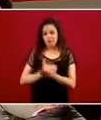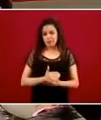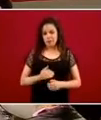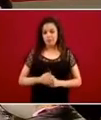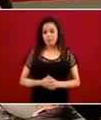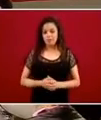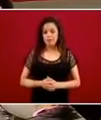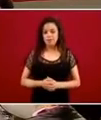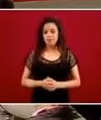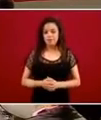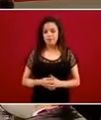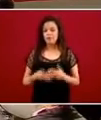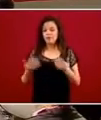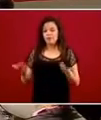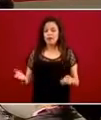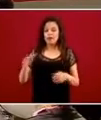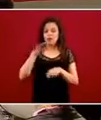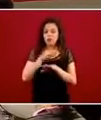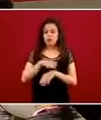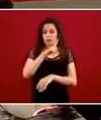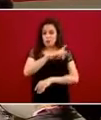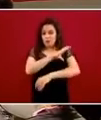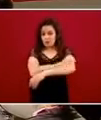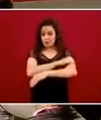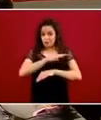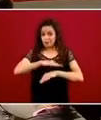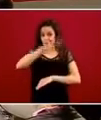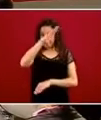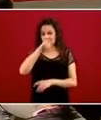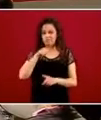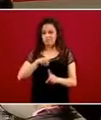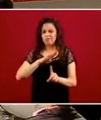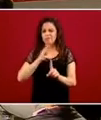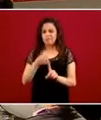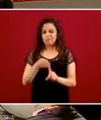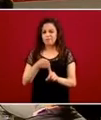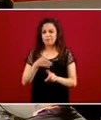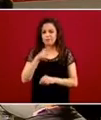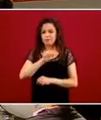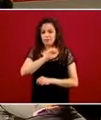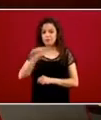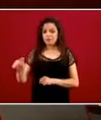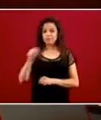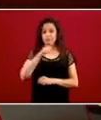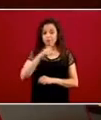space, daily mobility, will have a decrease in the infection rate of the disease.